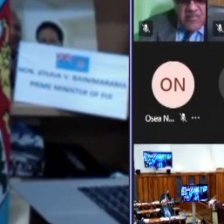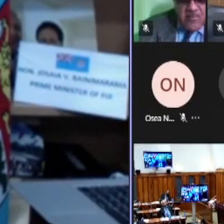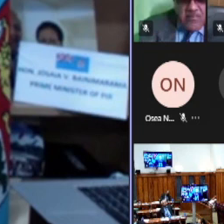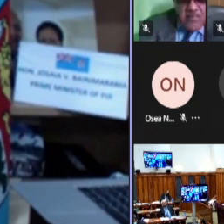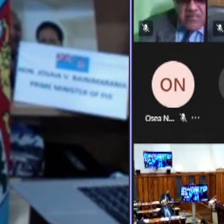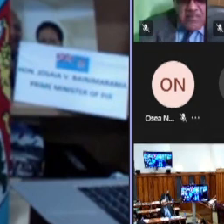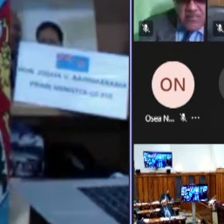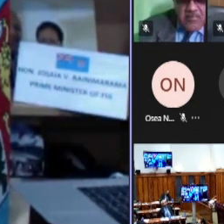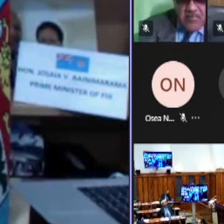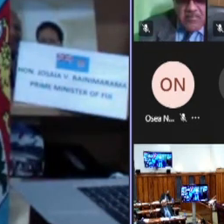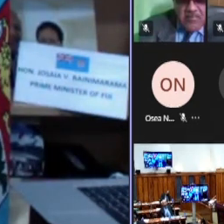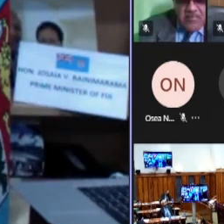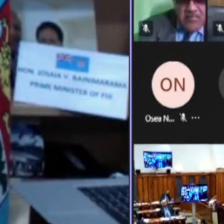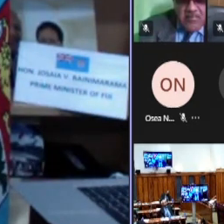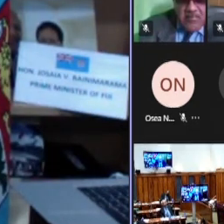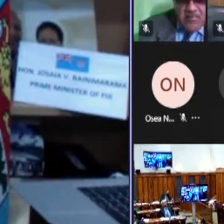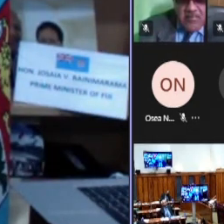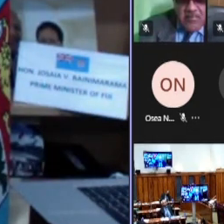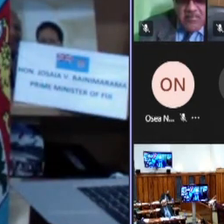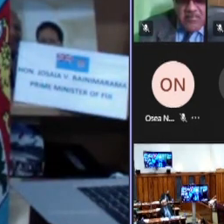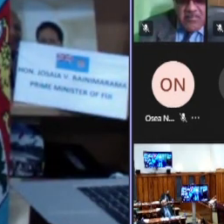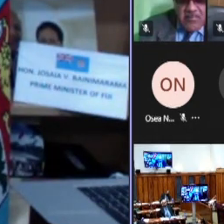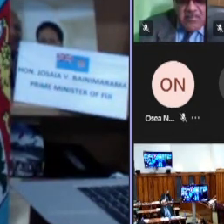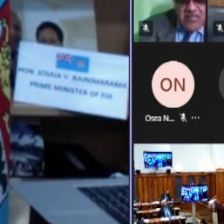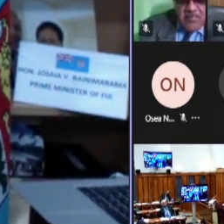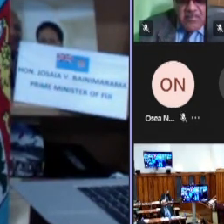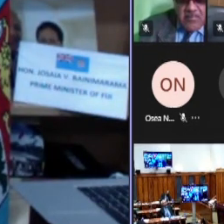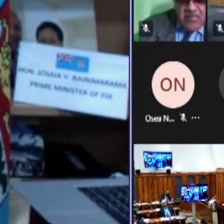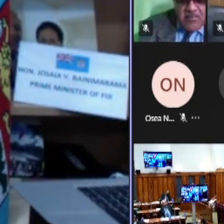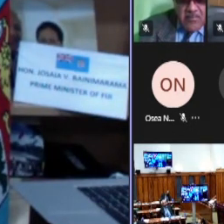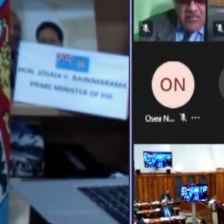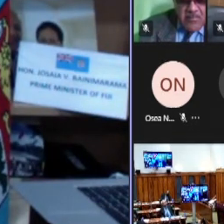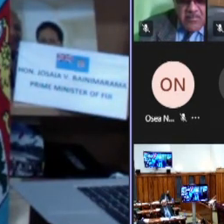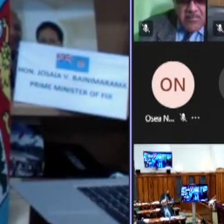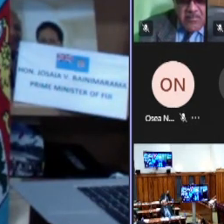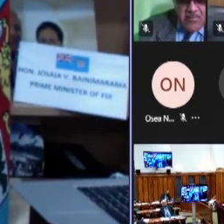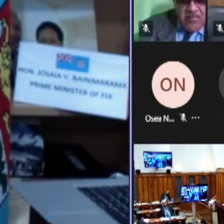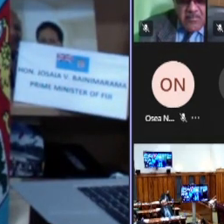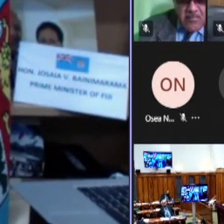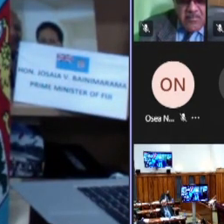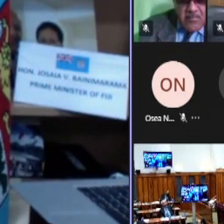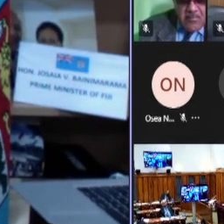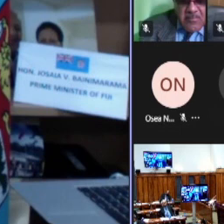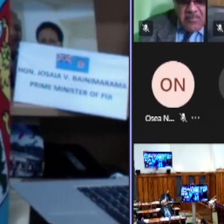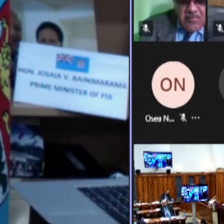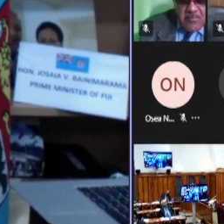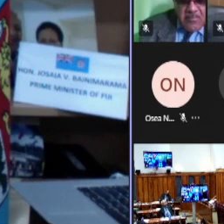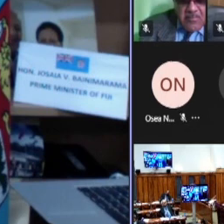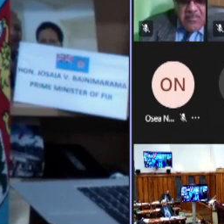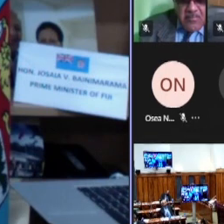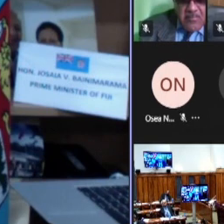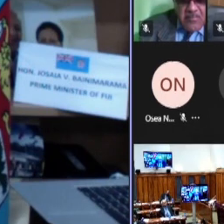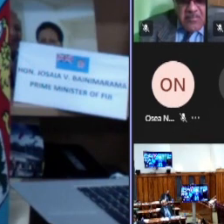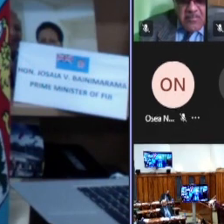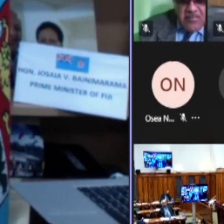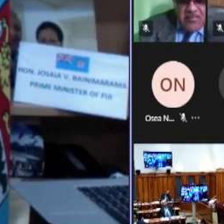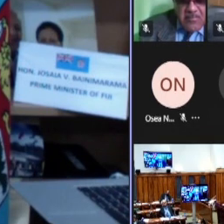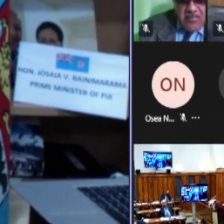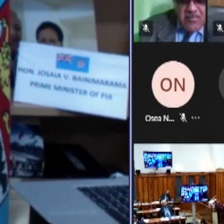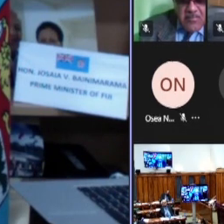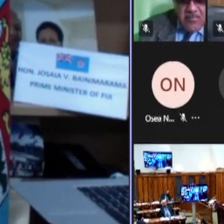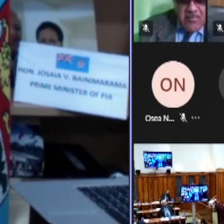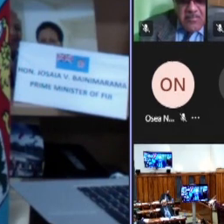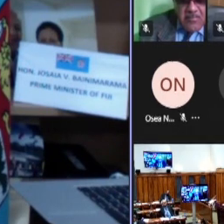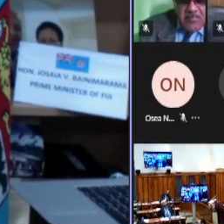the prosperity of landowners. They are so little, Mr. Speaker, that they've used this bill, a good